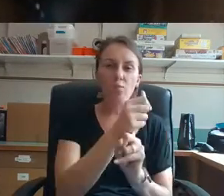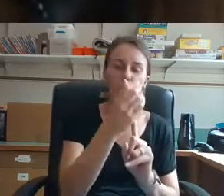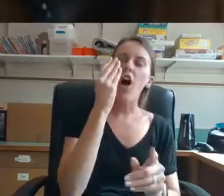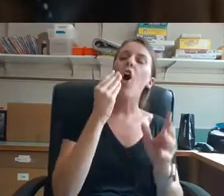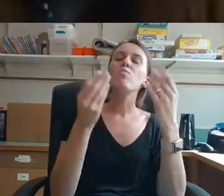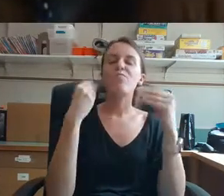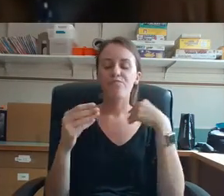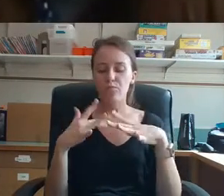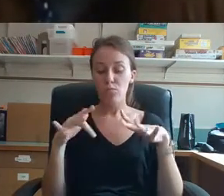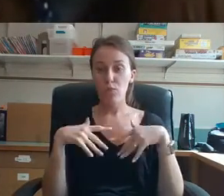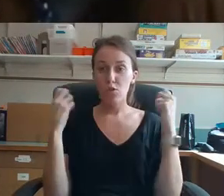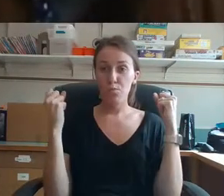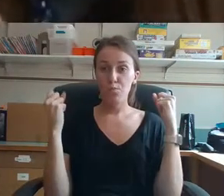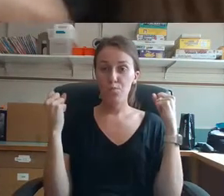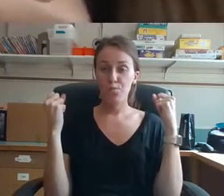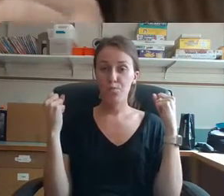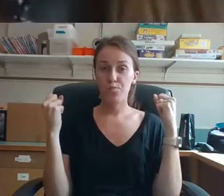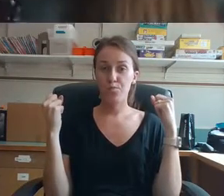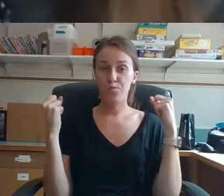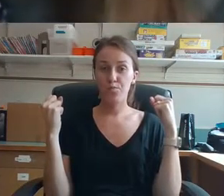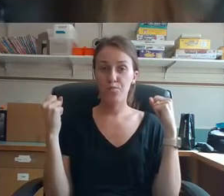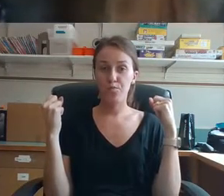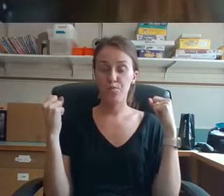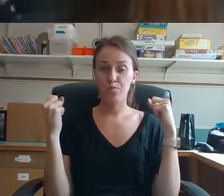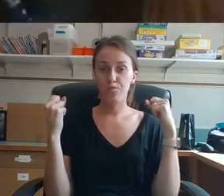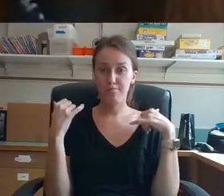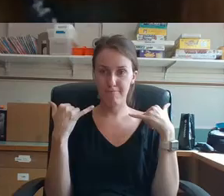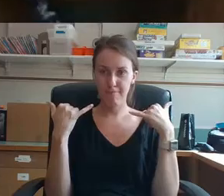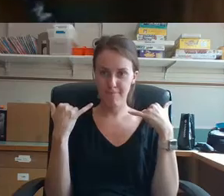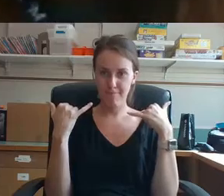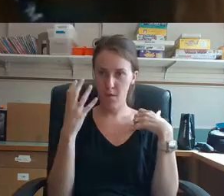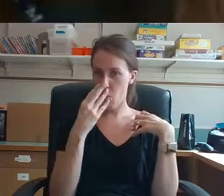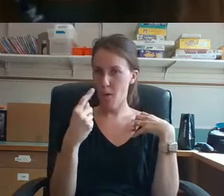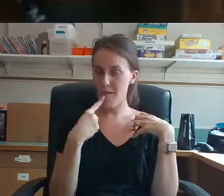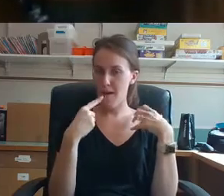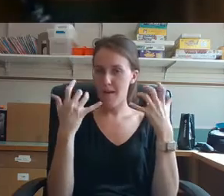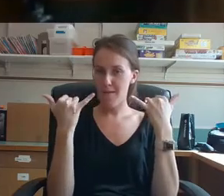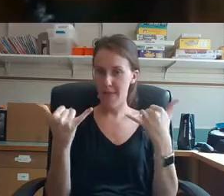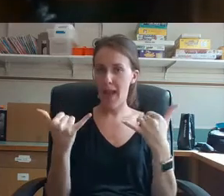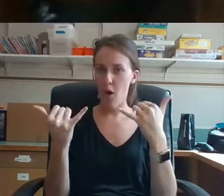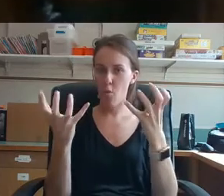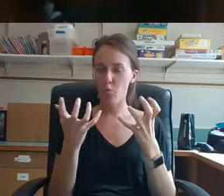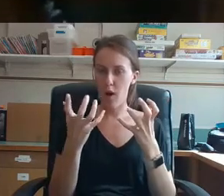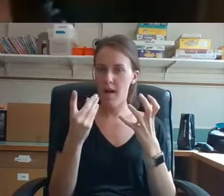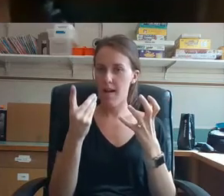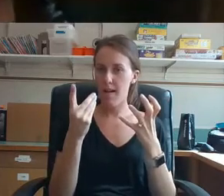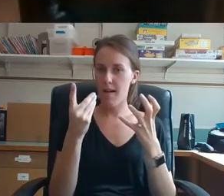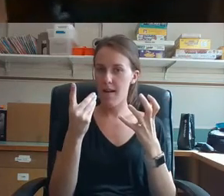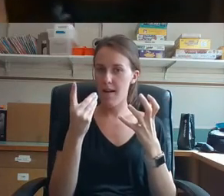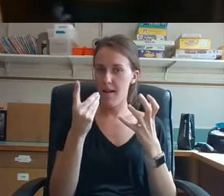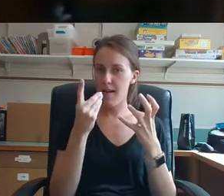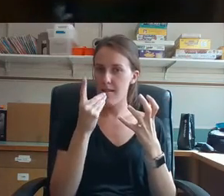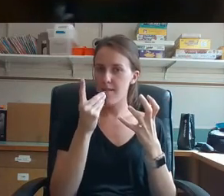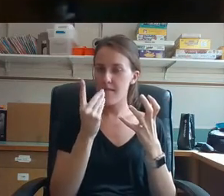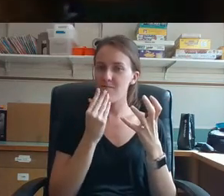Oh no. Now I'll wait for dessert. Who's dessert? Little